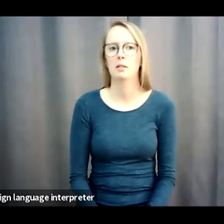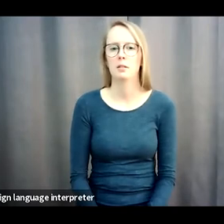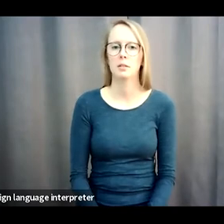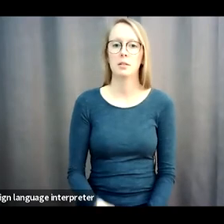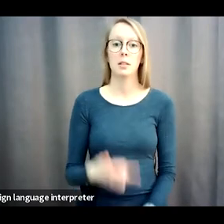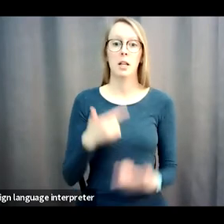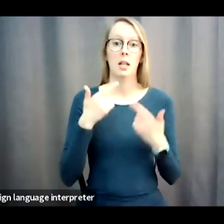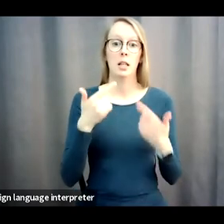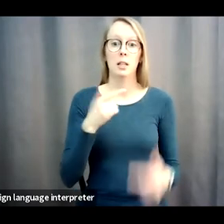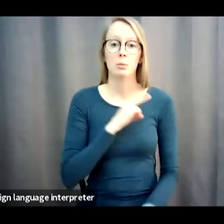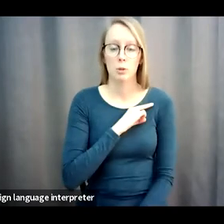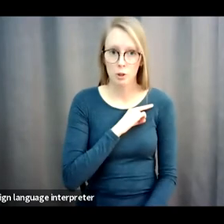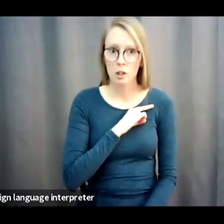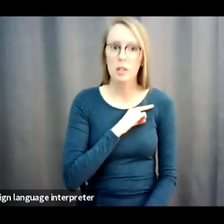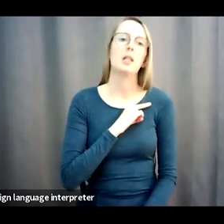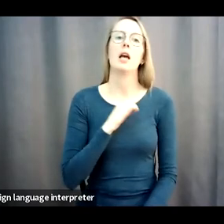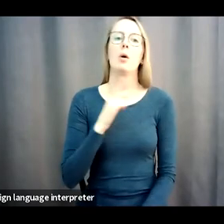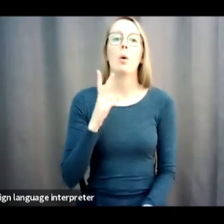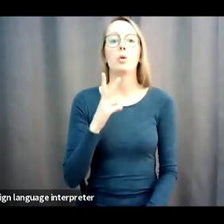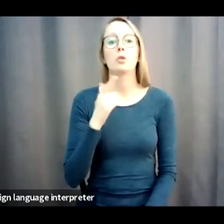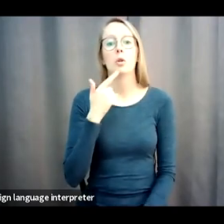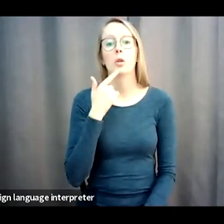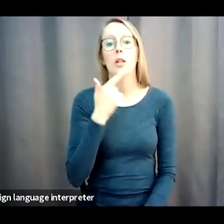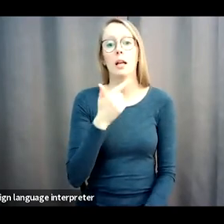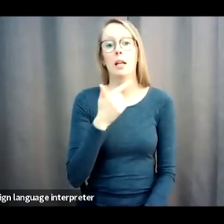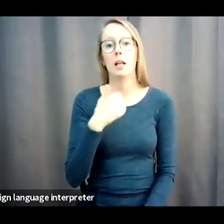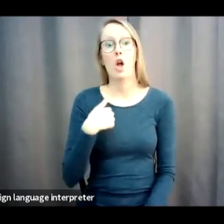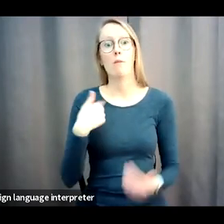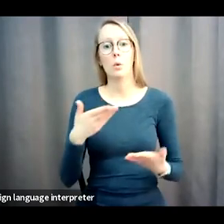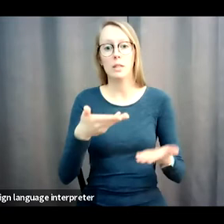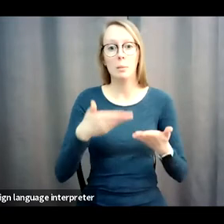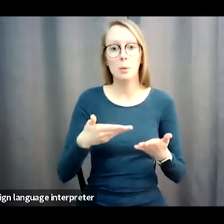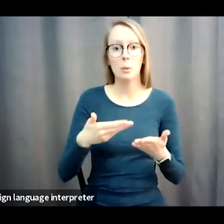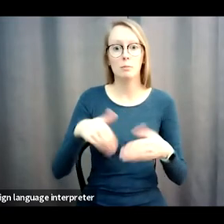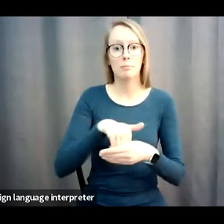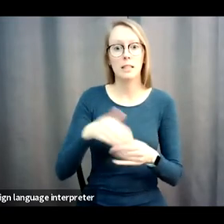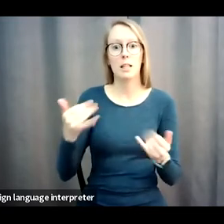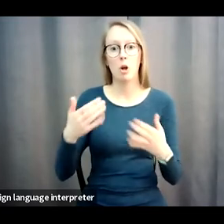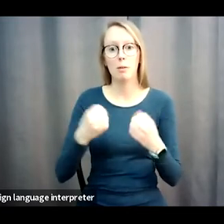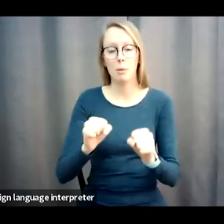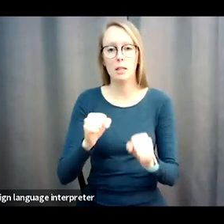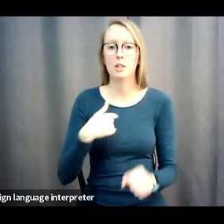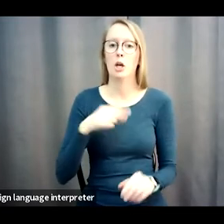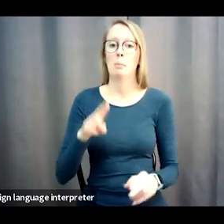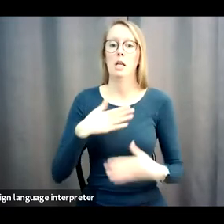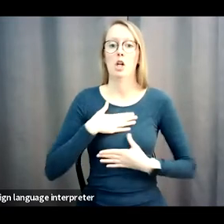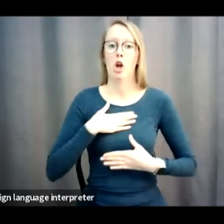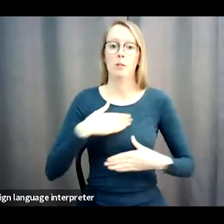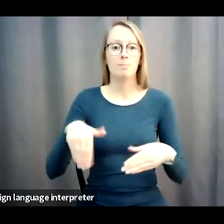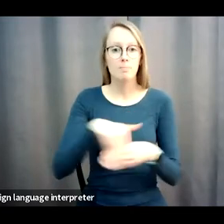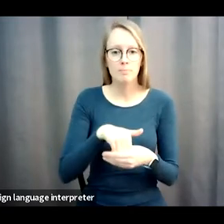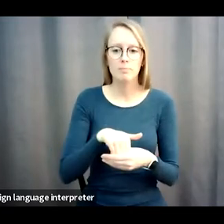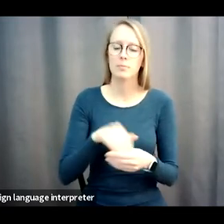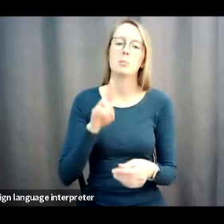Thank you very much. And thank you for inviting me to this exciting event. I'm really happy to be part of it. It's